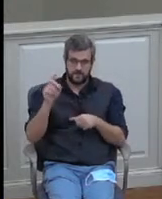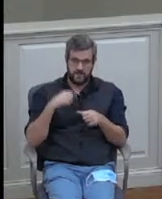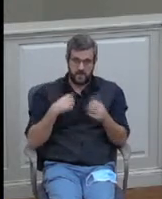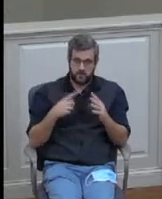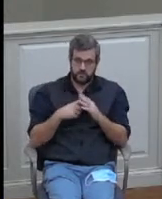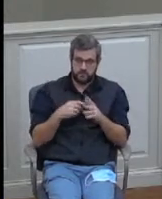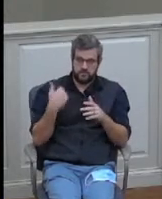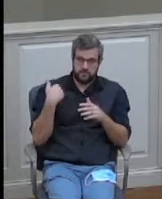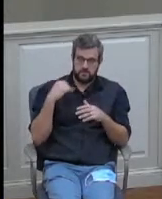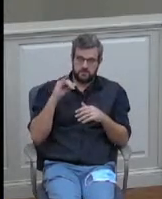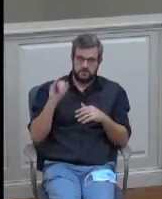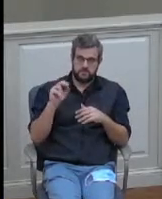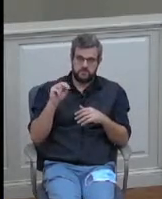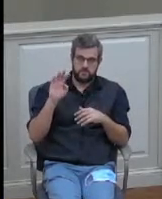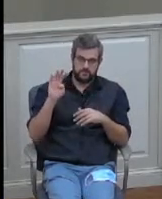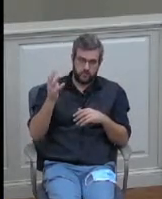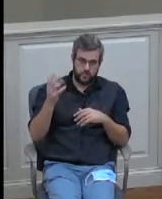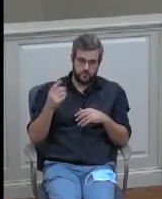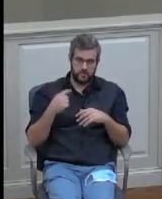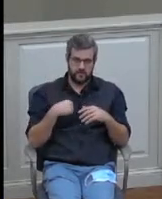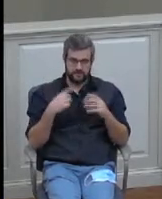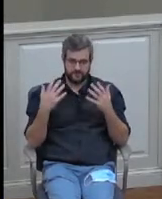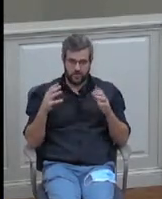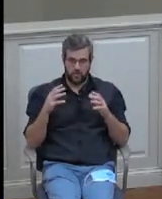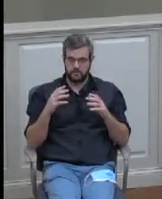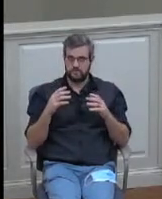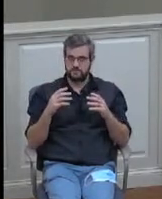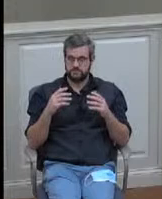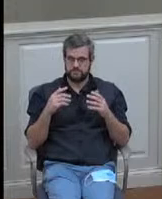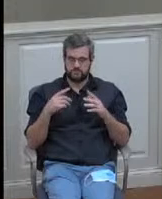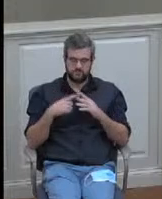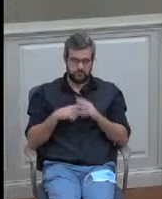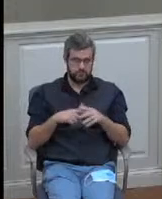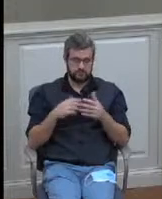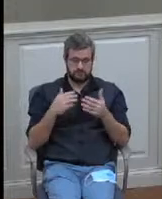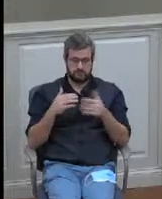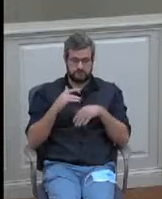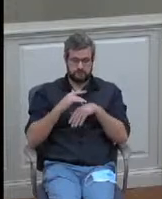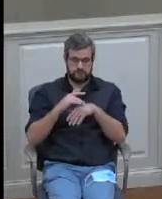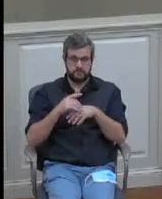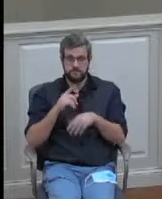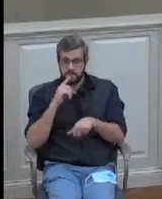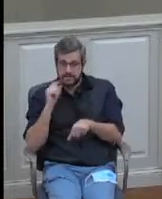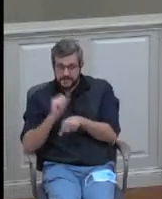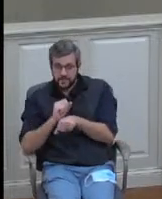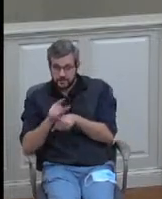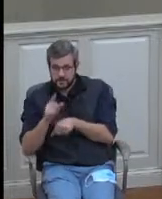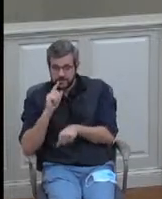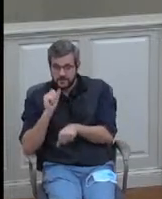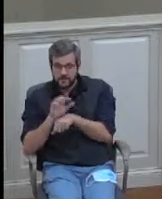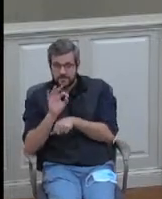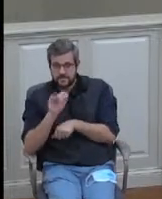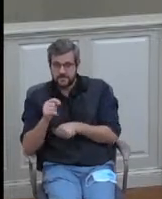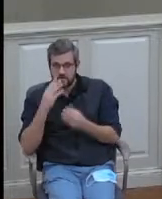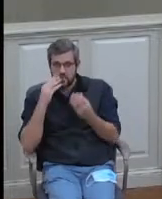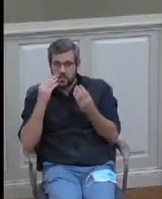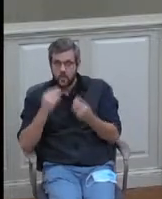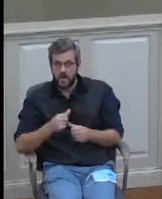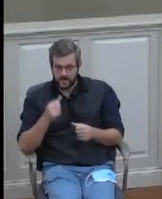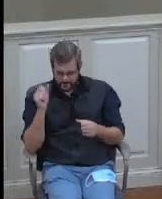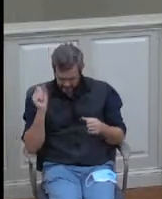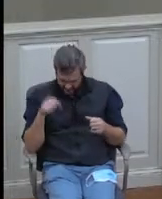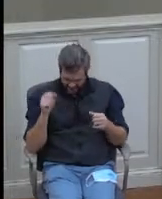on the 4th of January, so I've already got my feet wet. Literally. Sorry? Literally. Yes, sir.